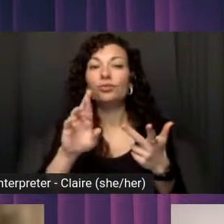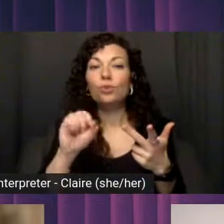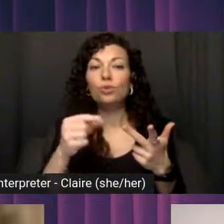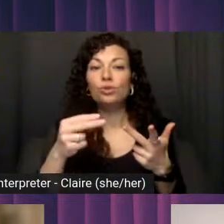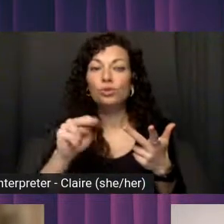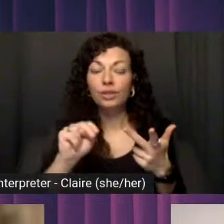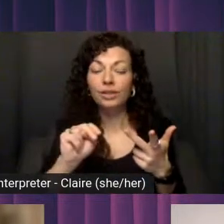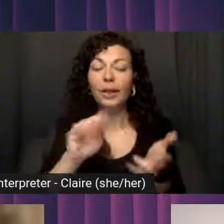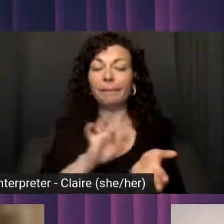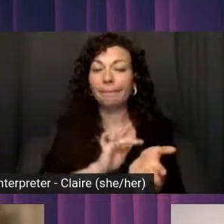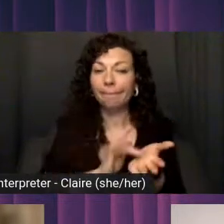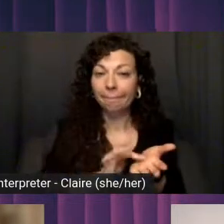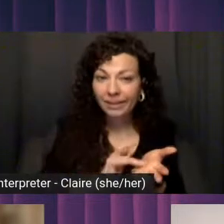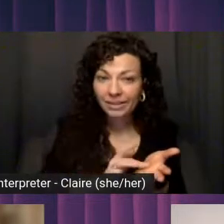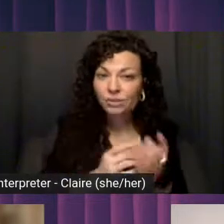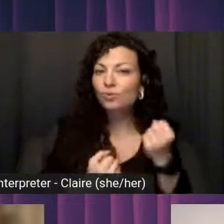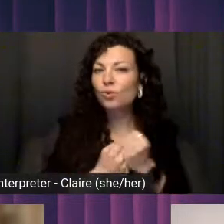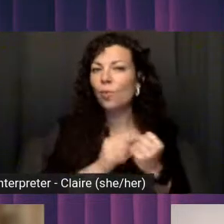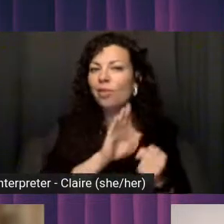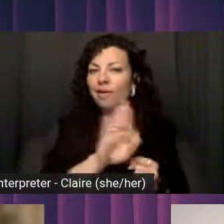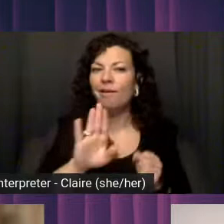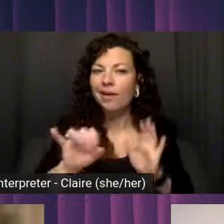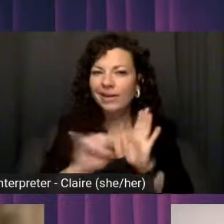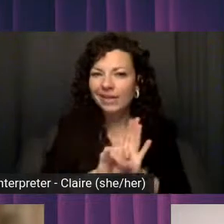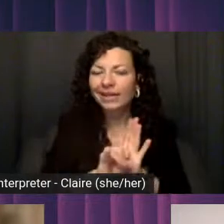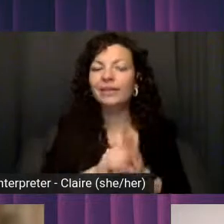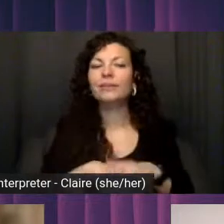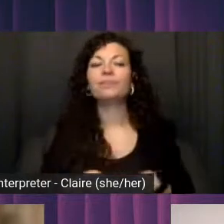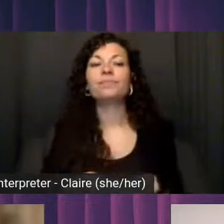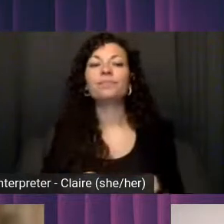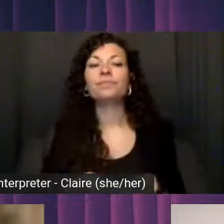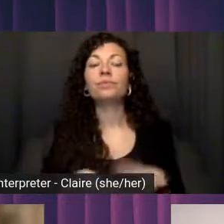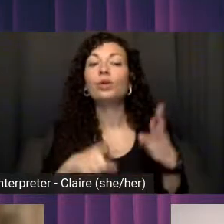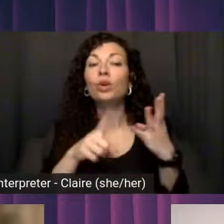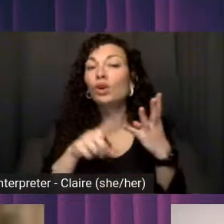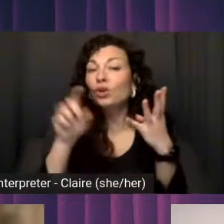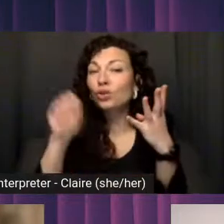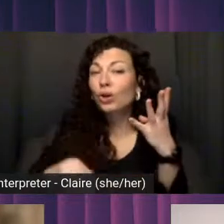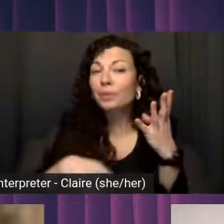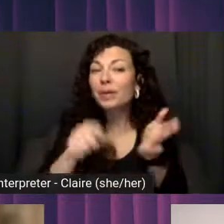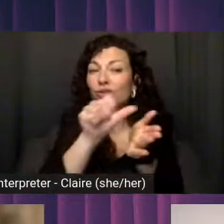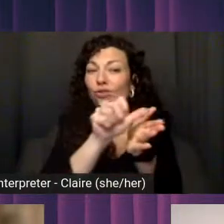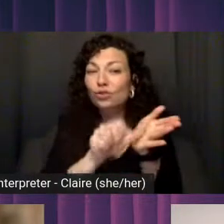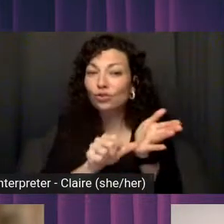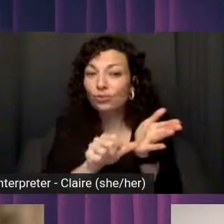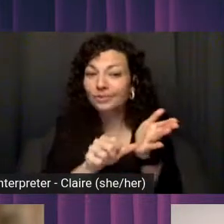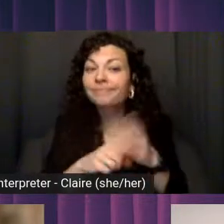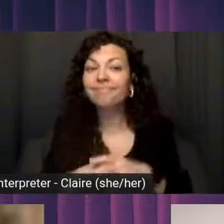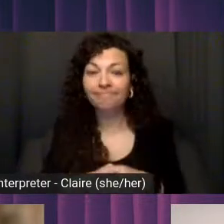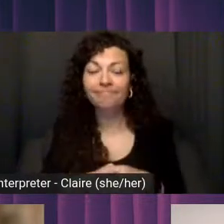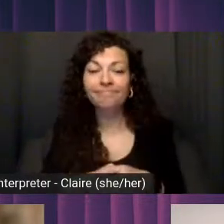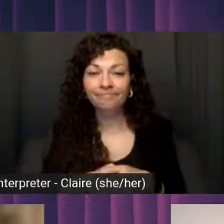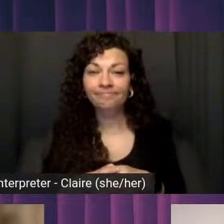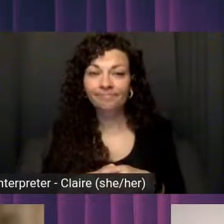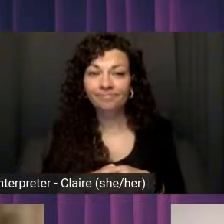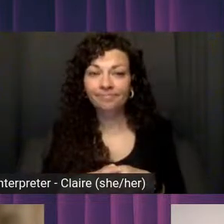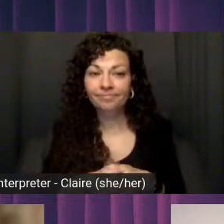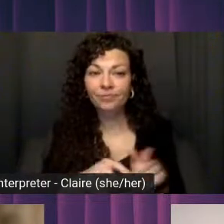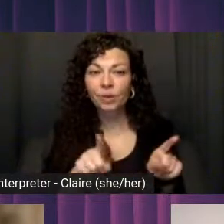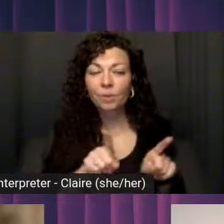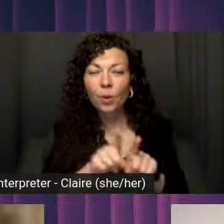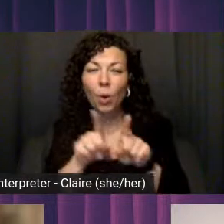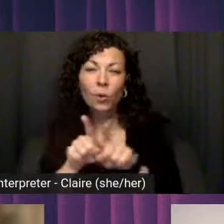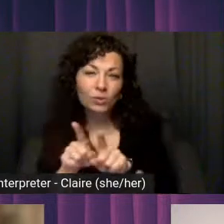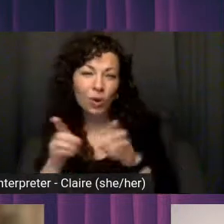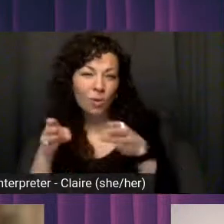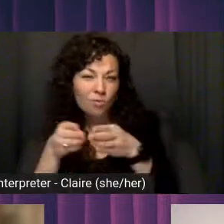can also look like things like surgeries. That said, I think I also define this a little bit more